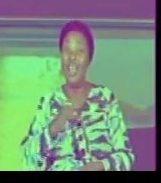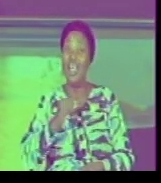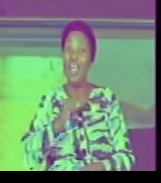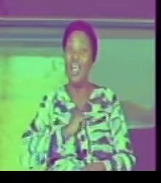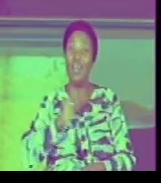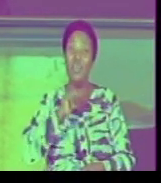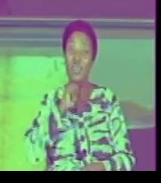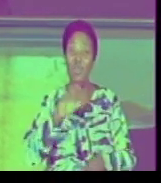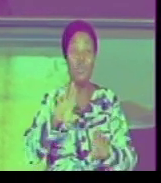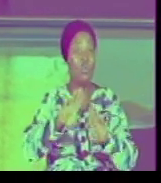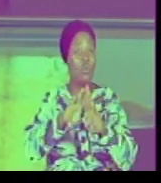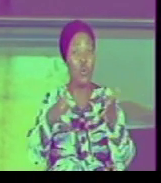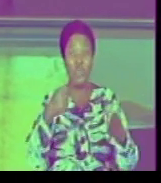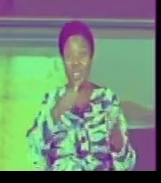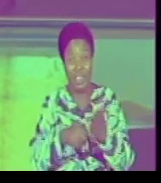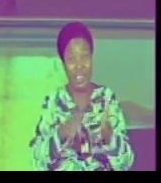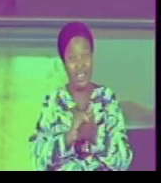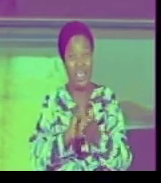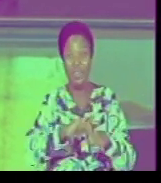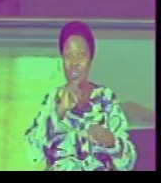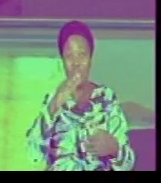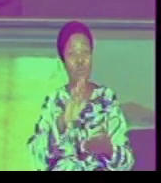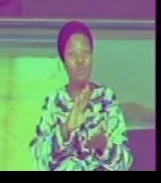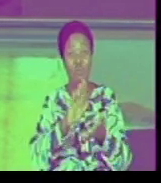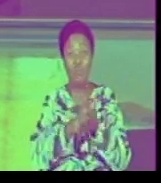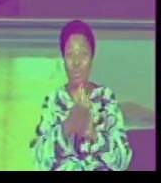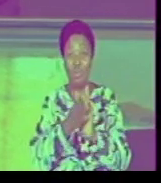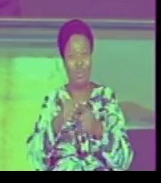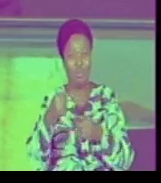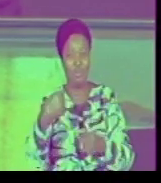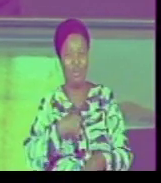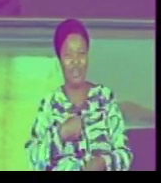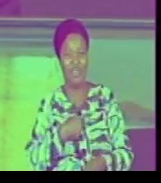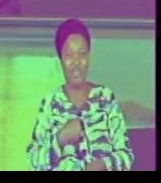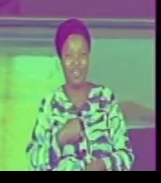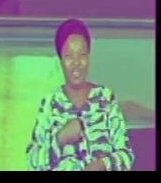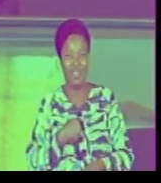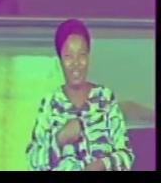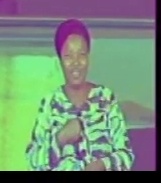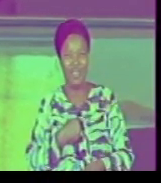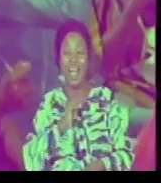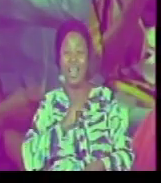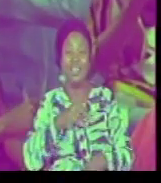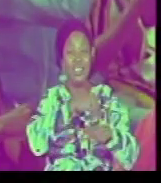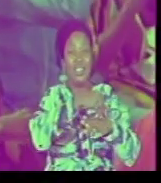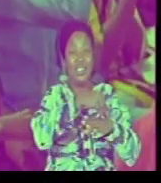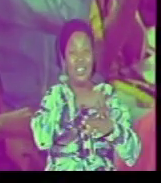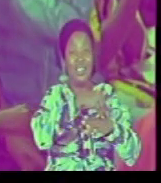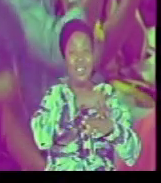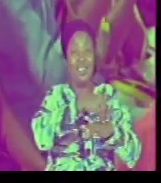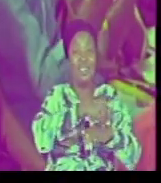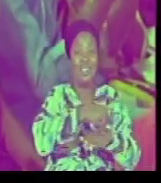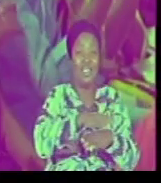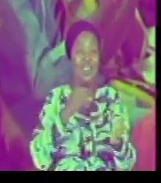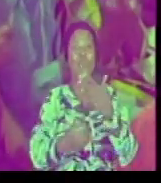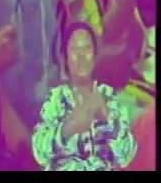doesn't belong to me. I'll send them back to him. I said, I'll send it back to